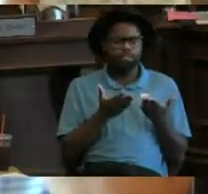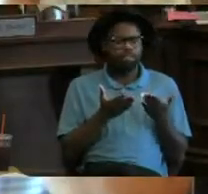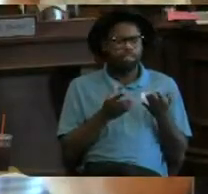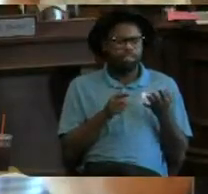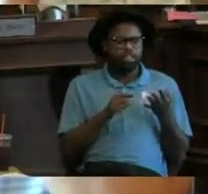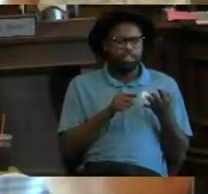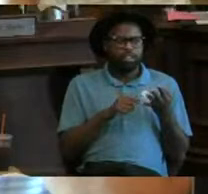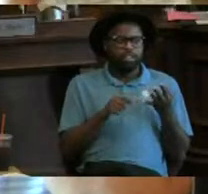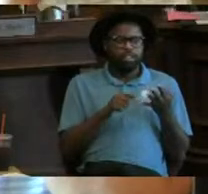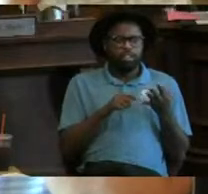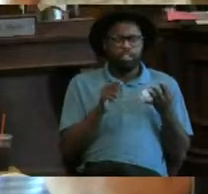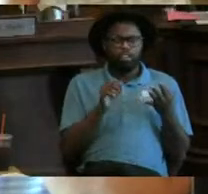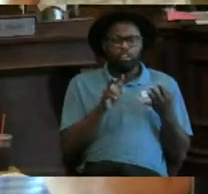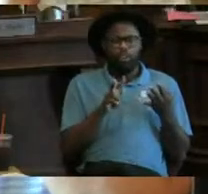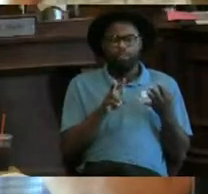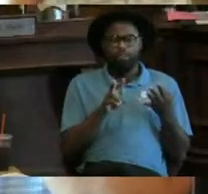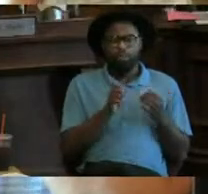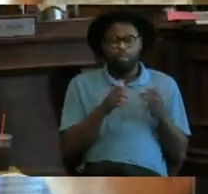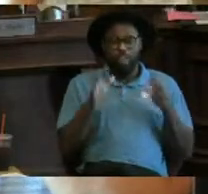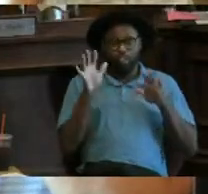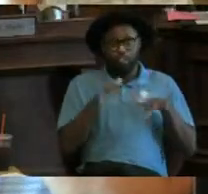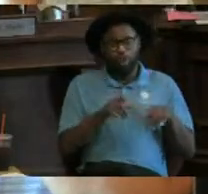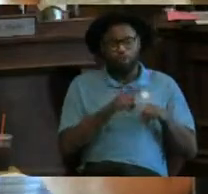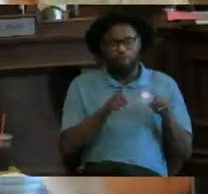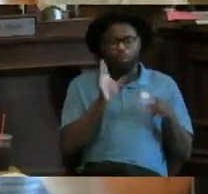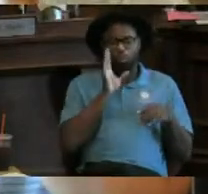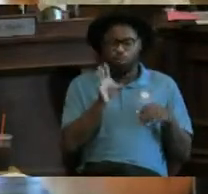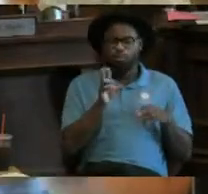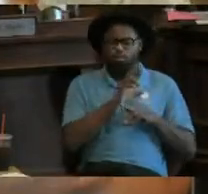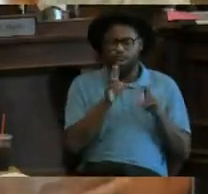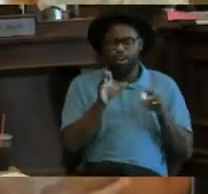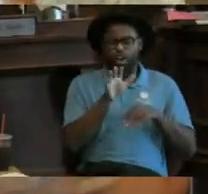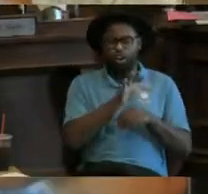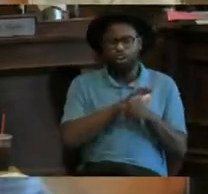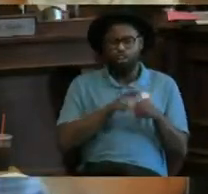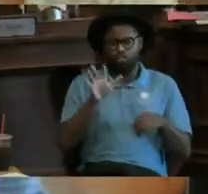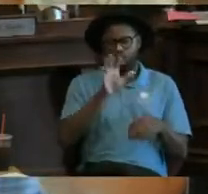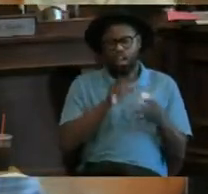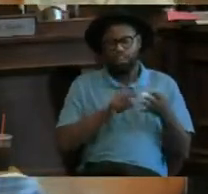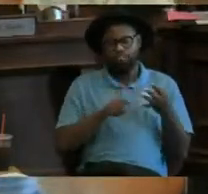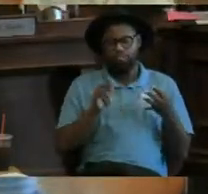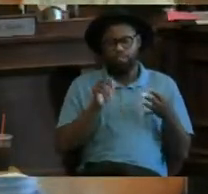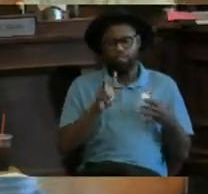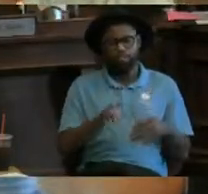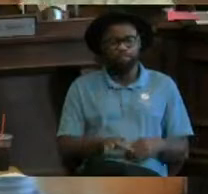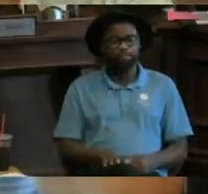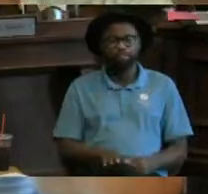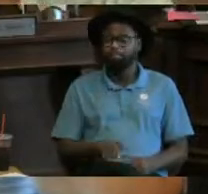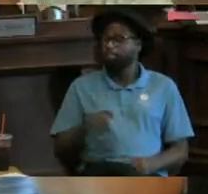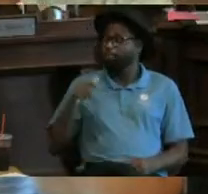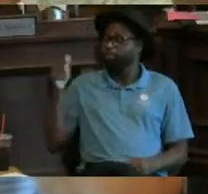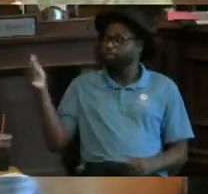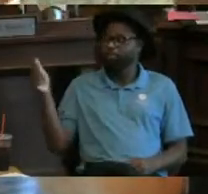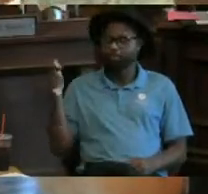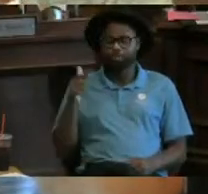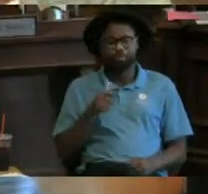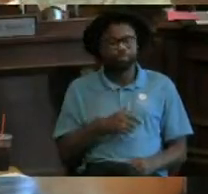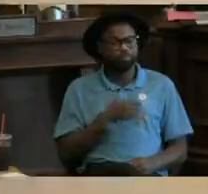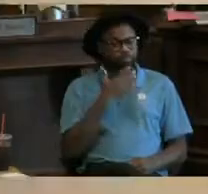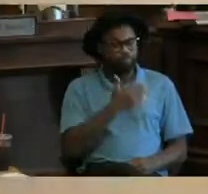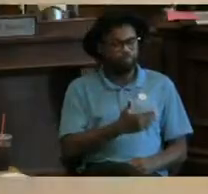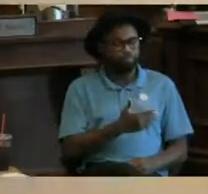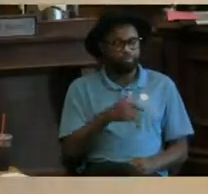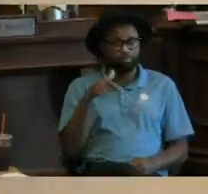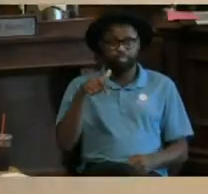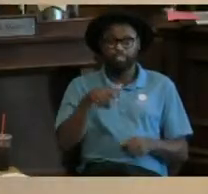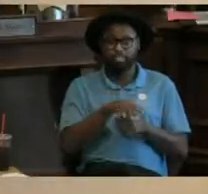without snow, but no, we'll be ready to go. Thank you. You're welcome. Councilor Peel. Thank you. This area